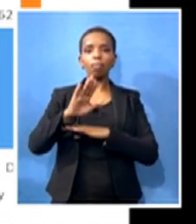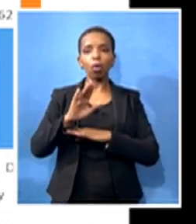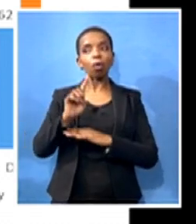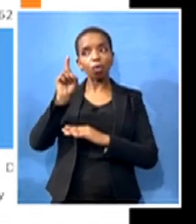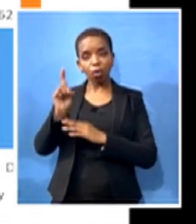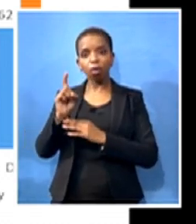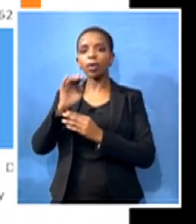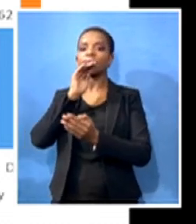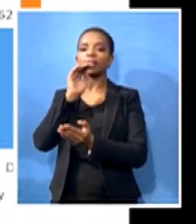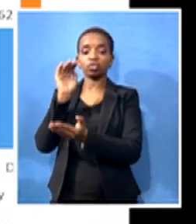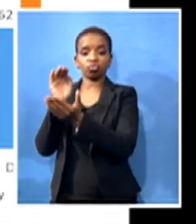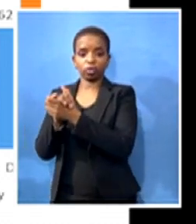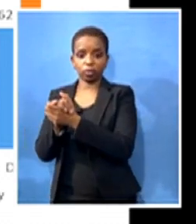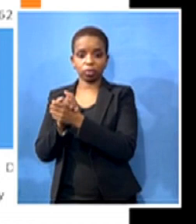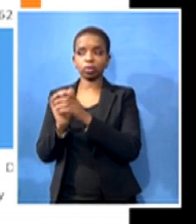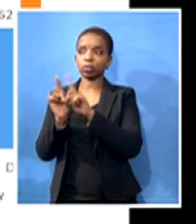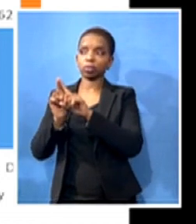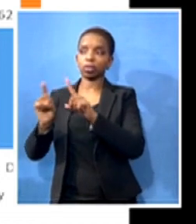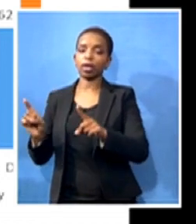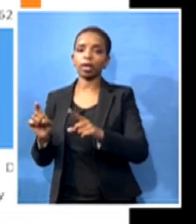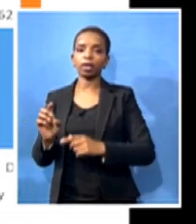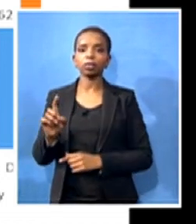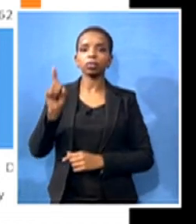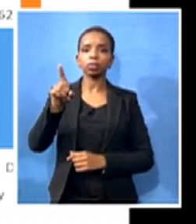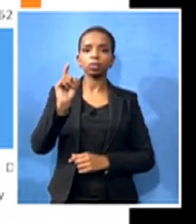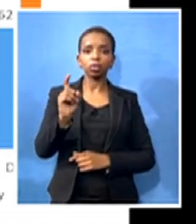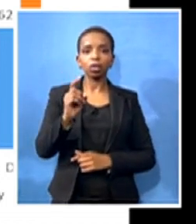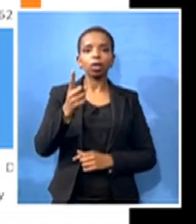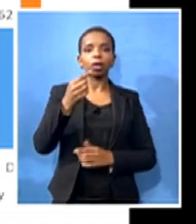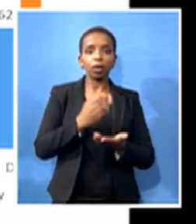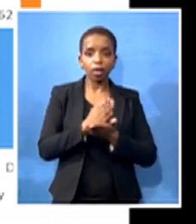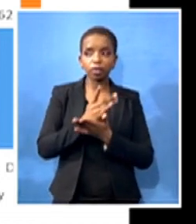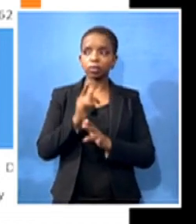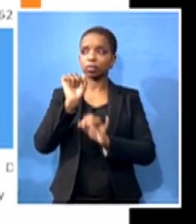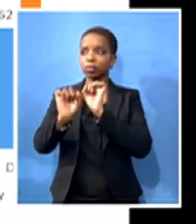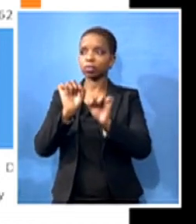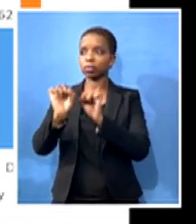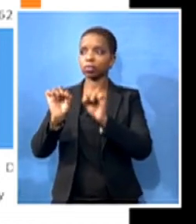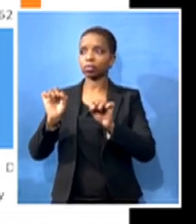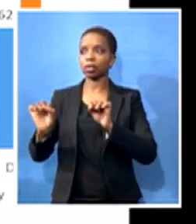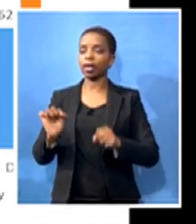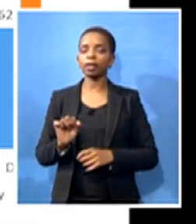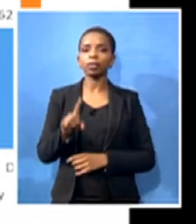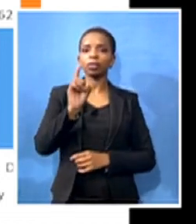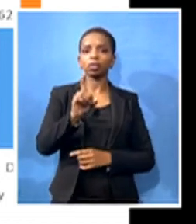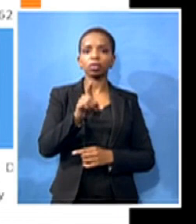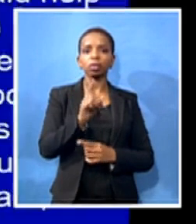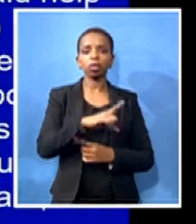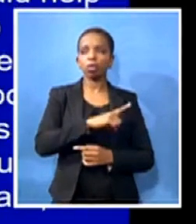to sacrifice some of their rights because they feel that they are safe and protected. Next slide.